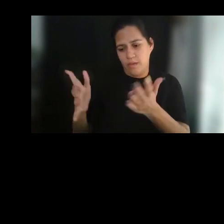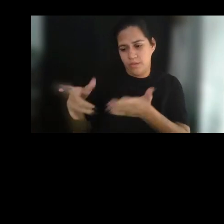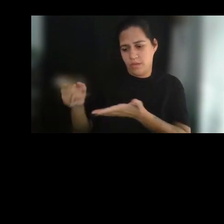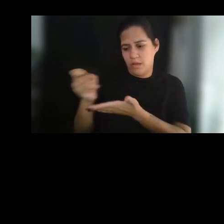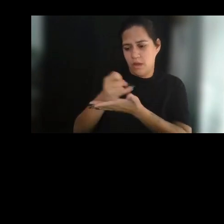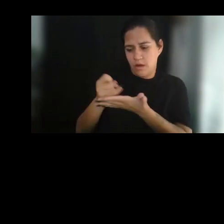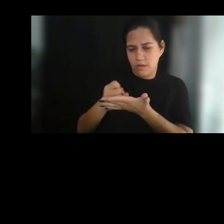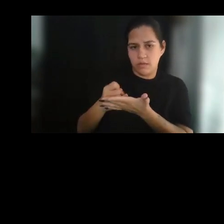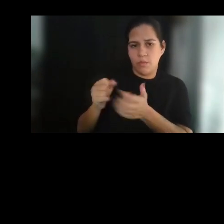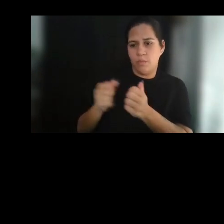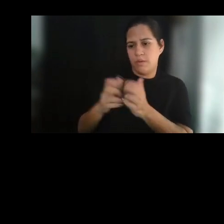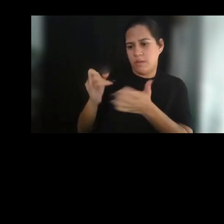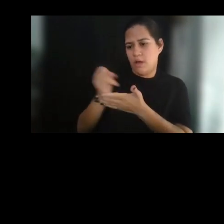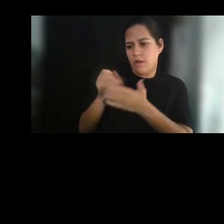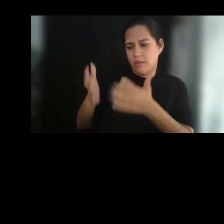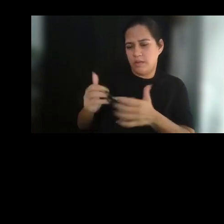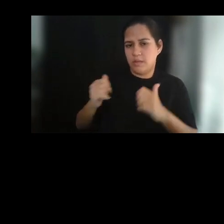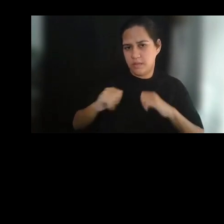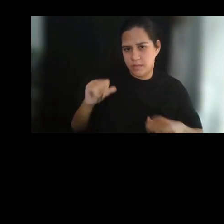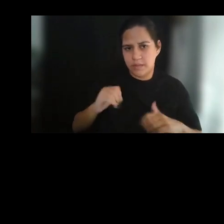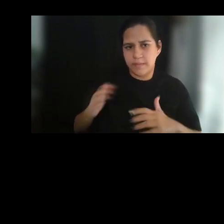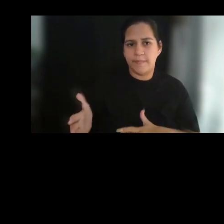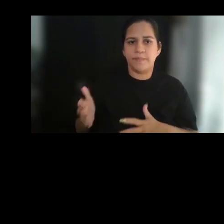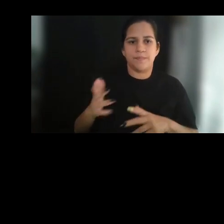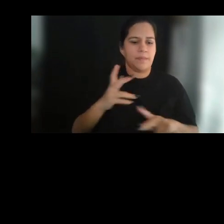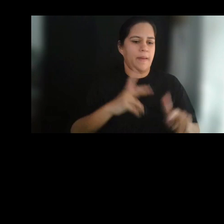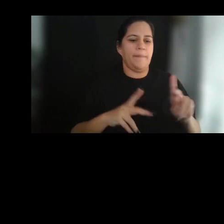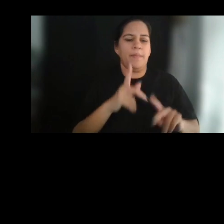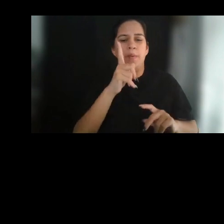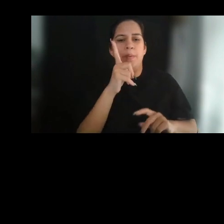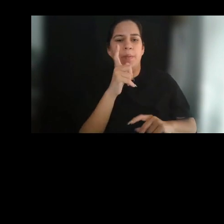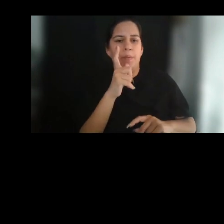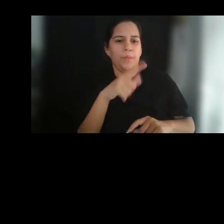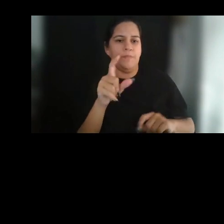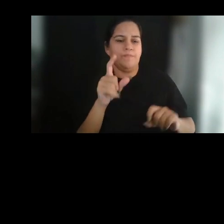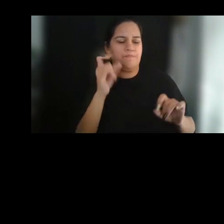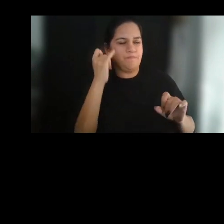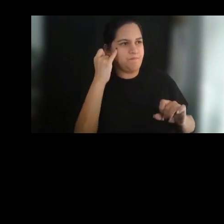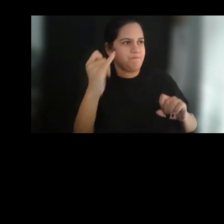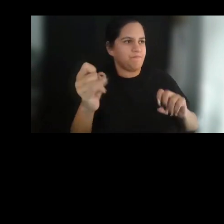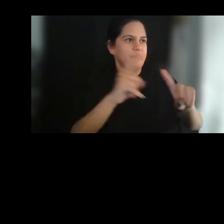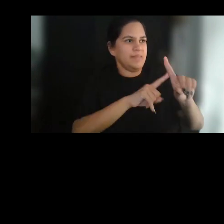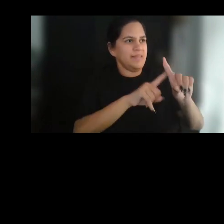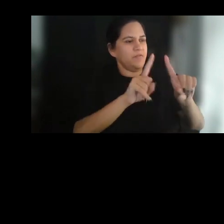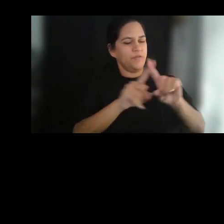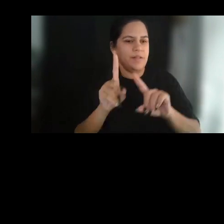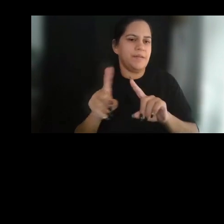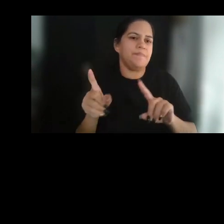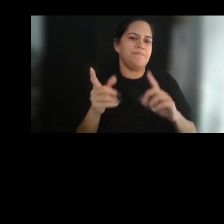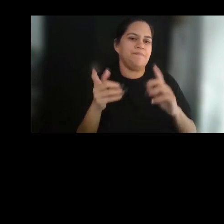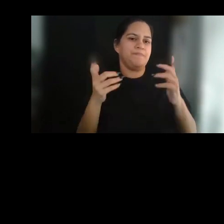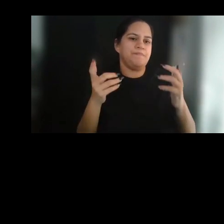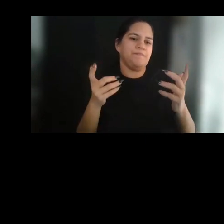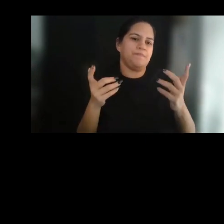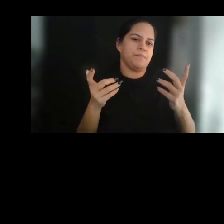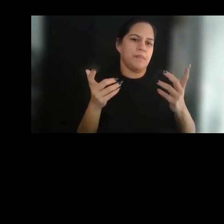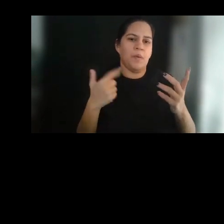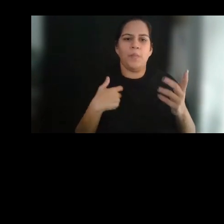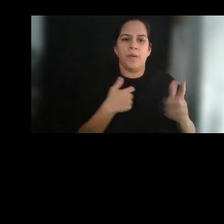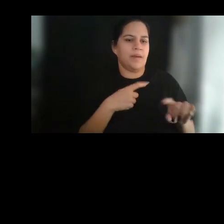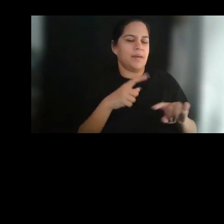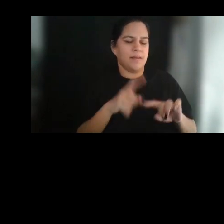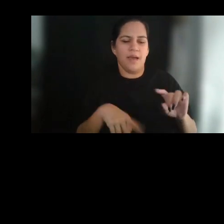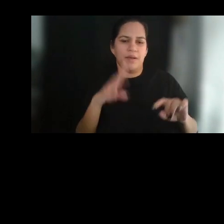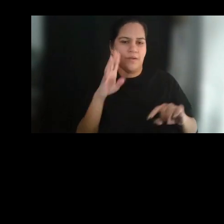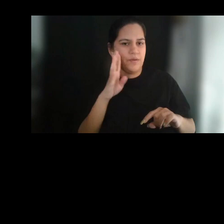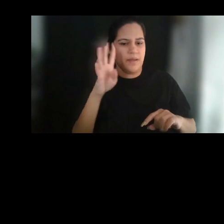without the artist, the people who are imagining differently, we cannot create a safe space for